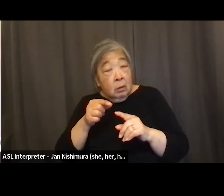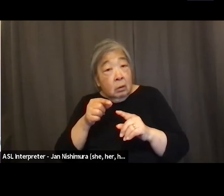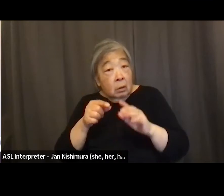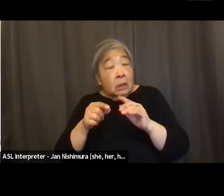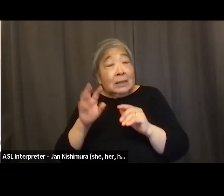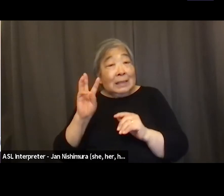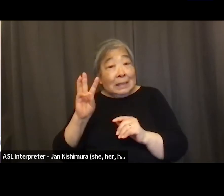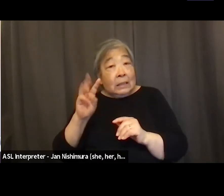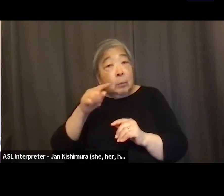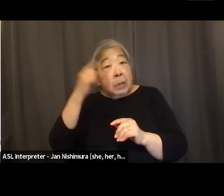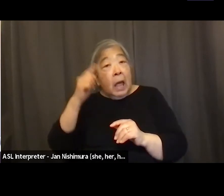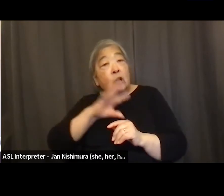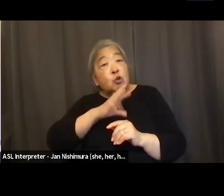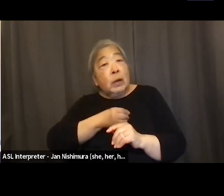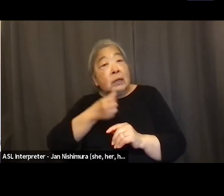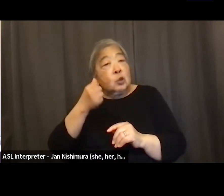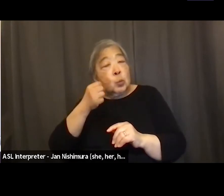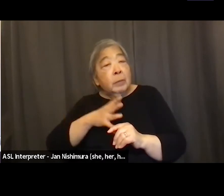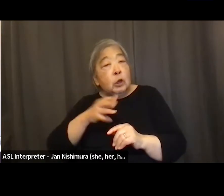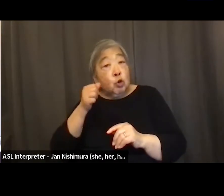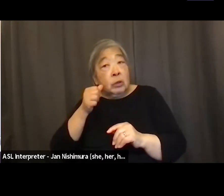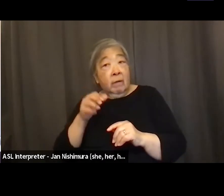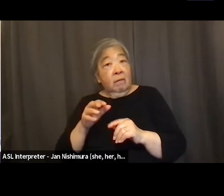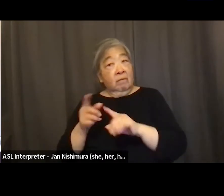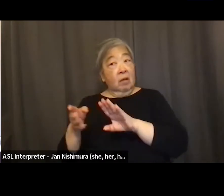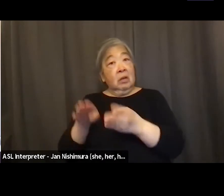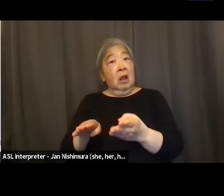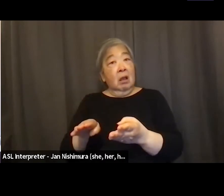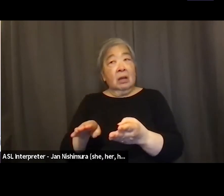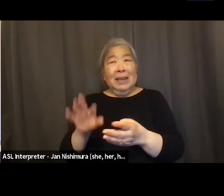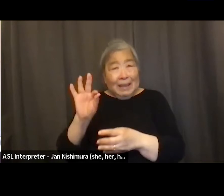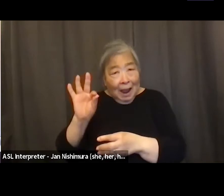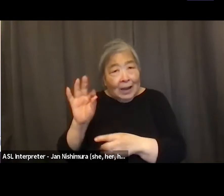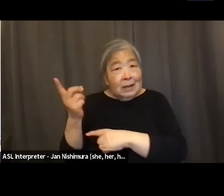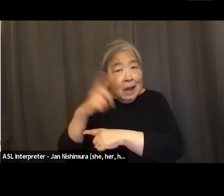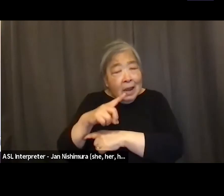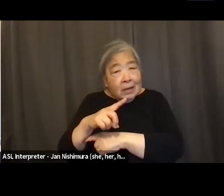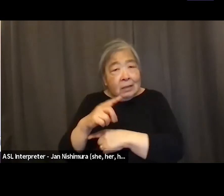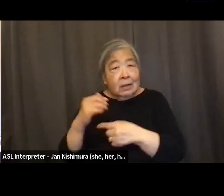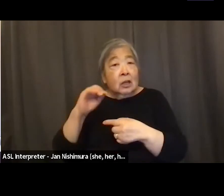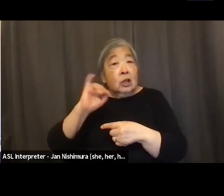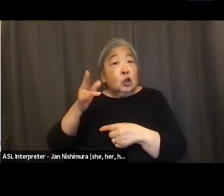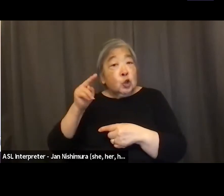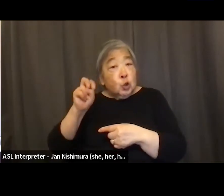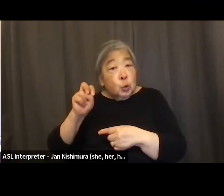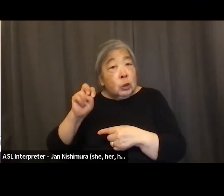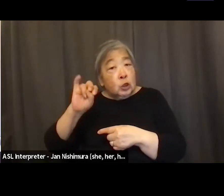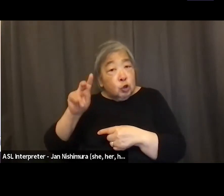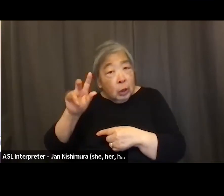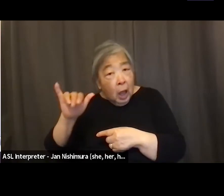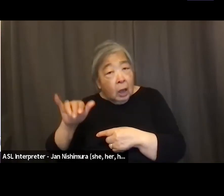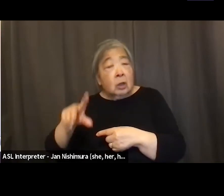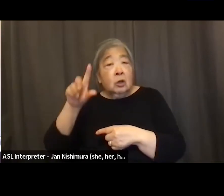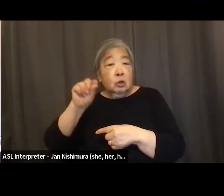6 Black trans women and girls were found dead over the course of just 9 days in late June and early July 2020